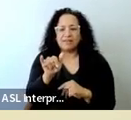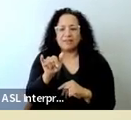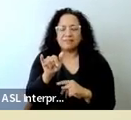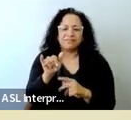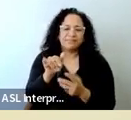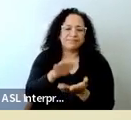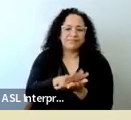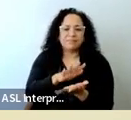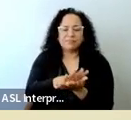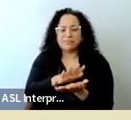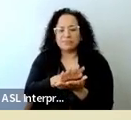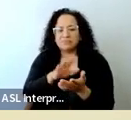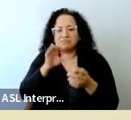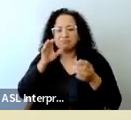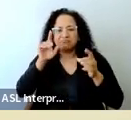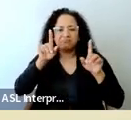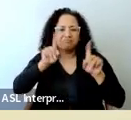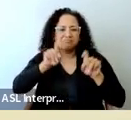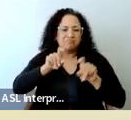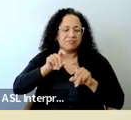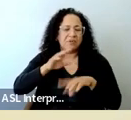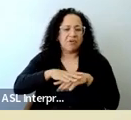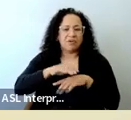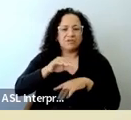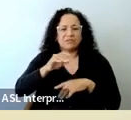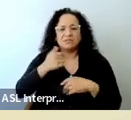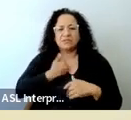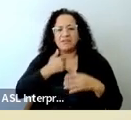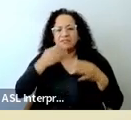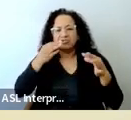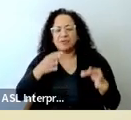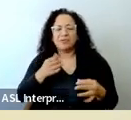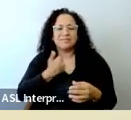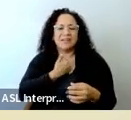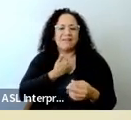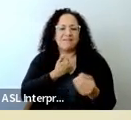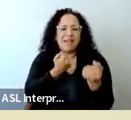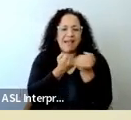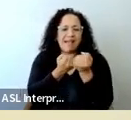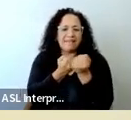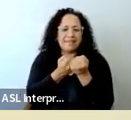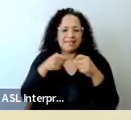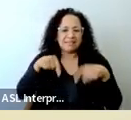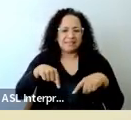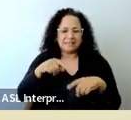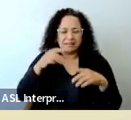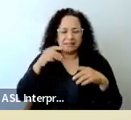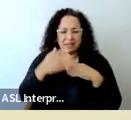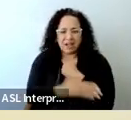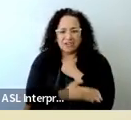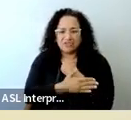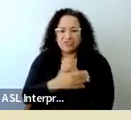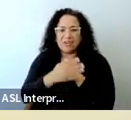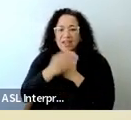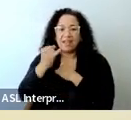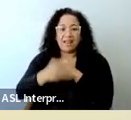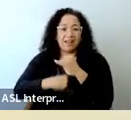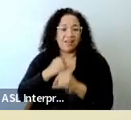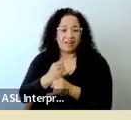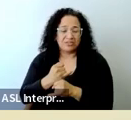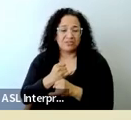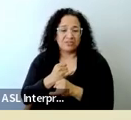scholarly research on self-determination, when you look at self-advocates in this country and internationally speaking